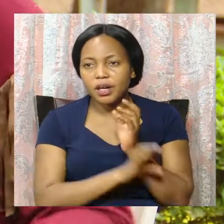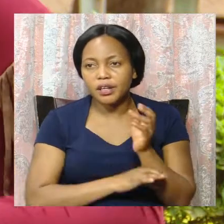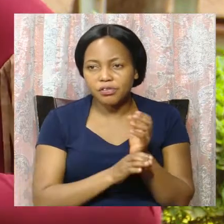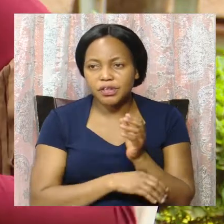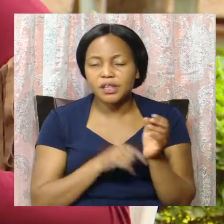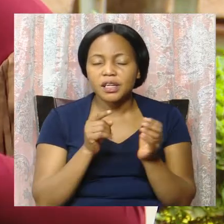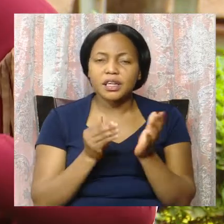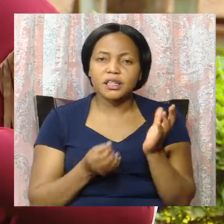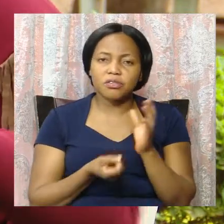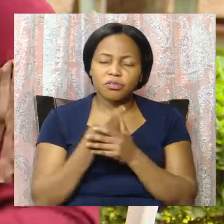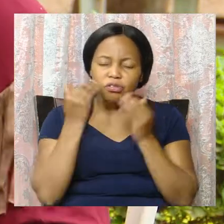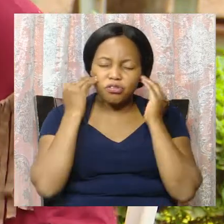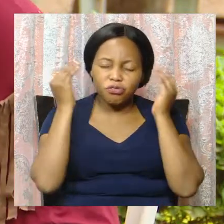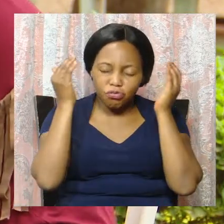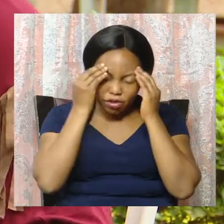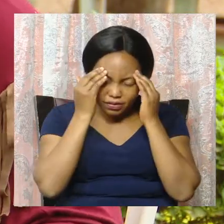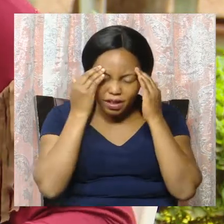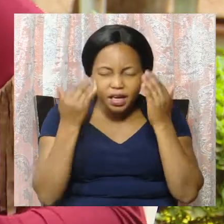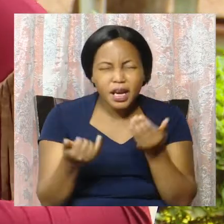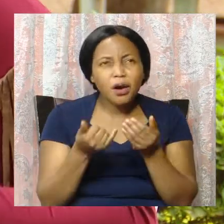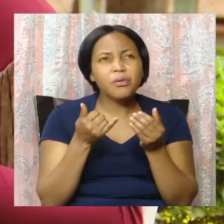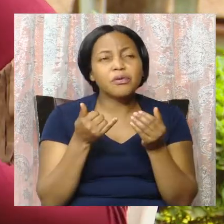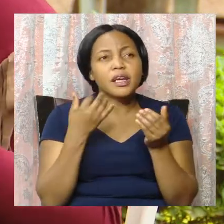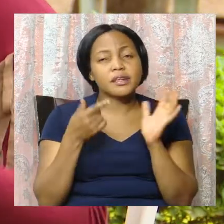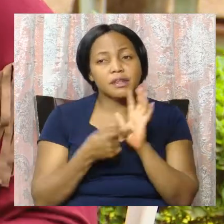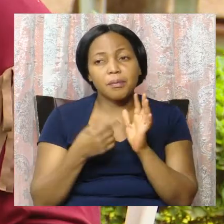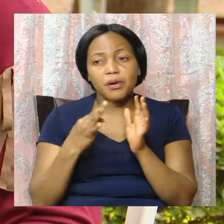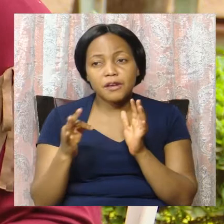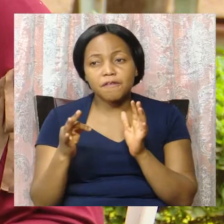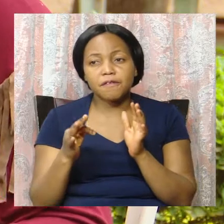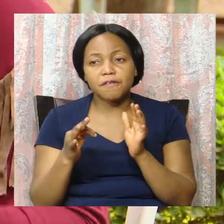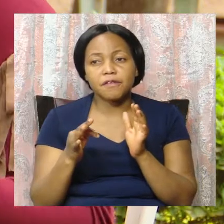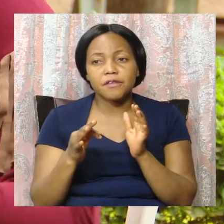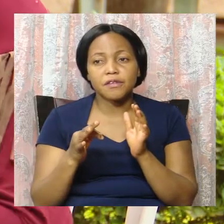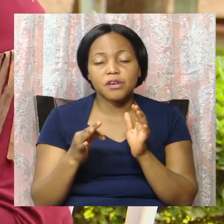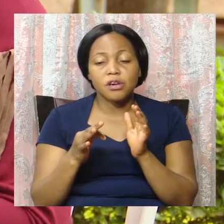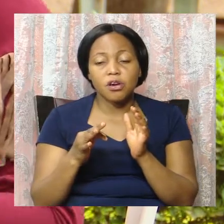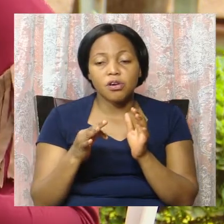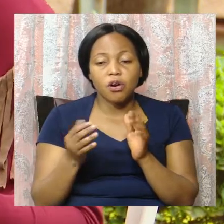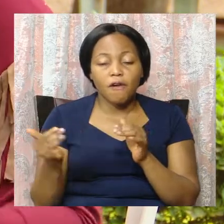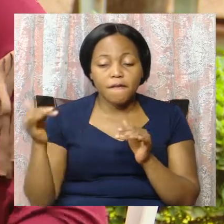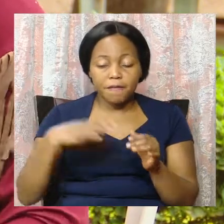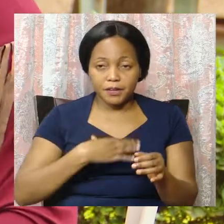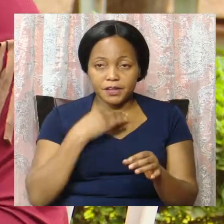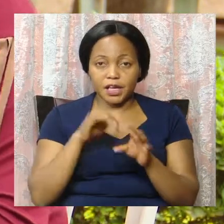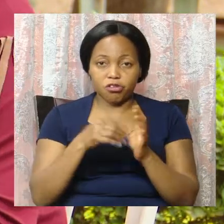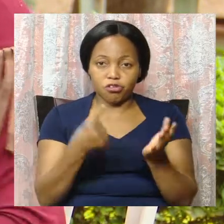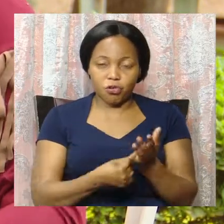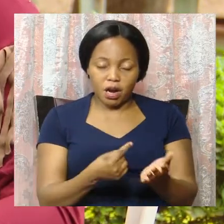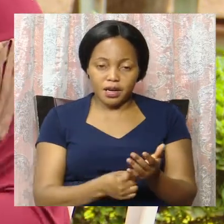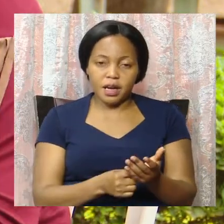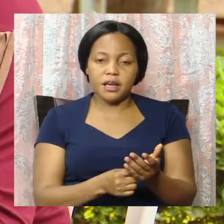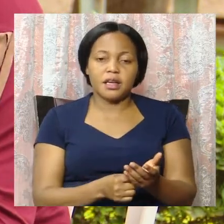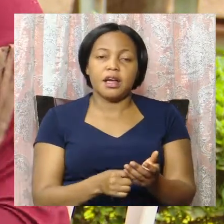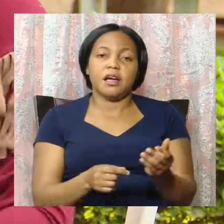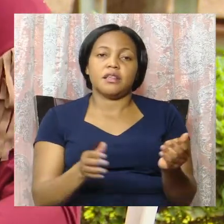them, it has caused like depression, and you're away from your friends. Imagine we're locked up for like 3 months, and you're away